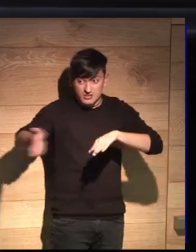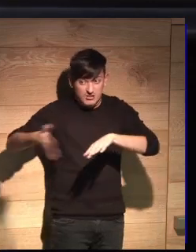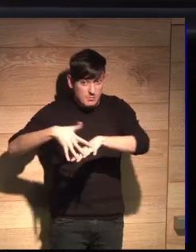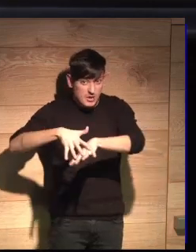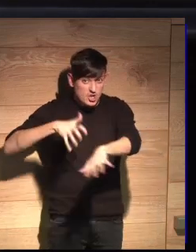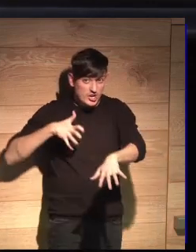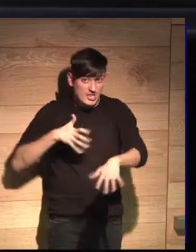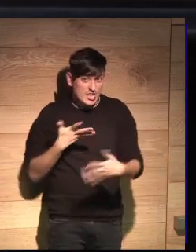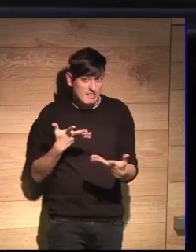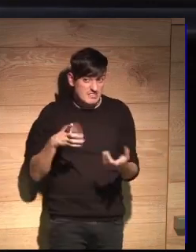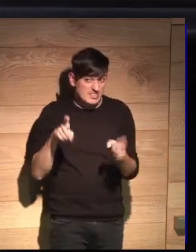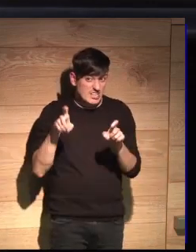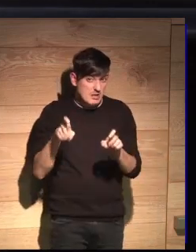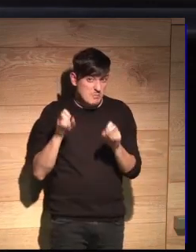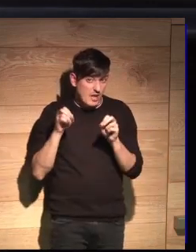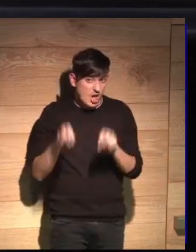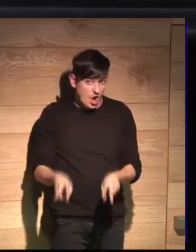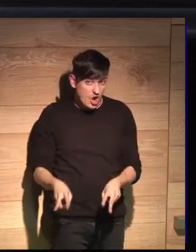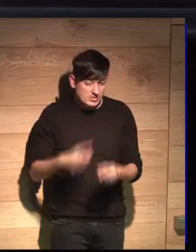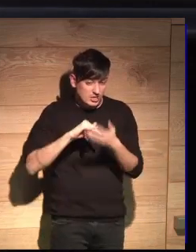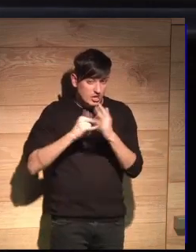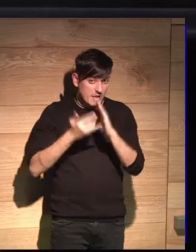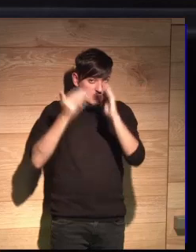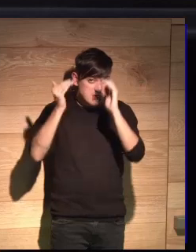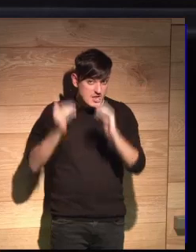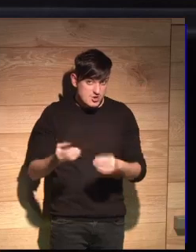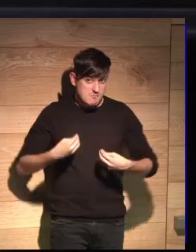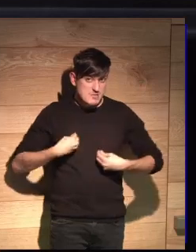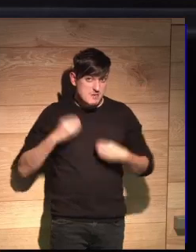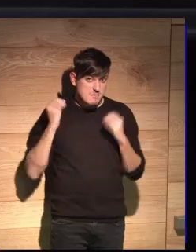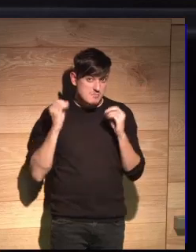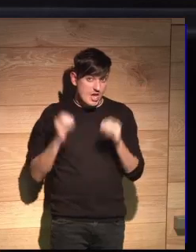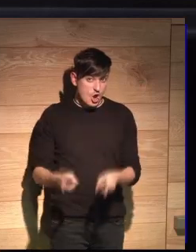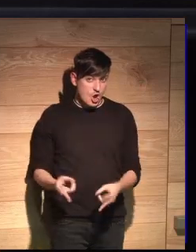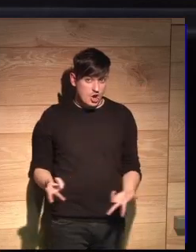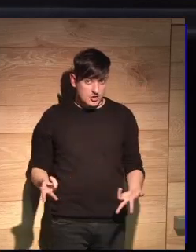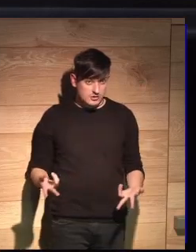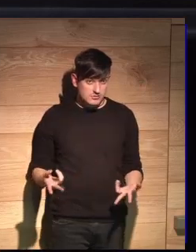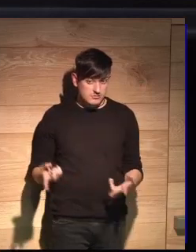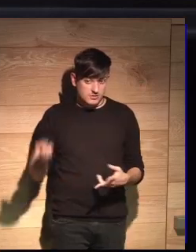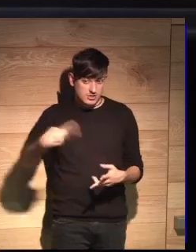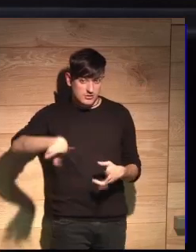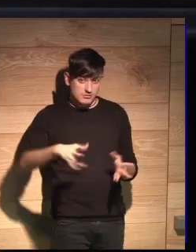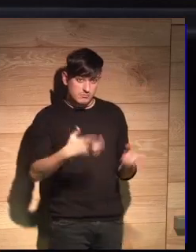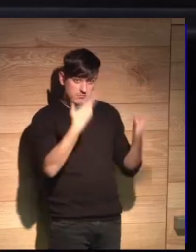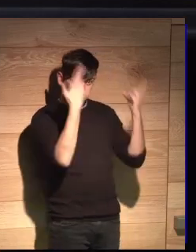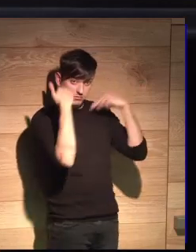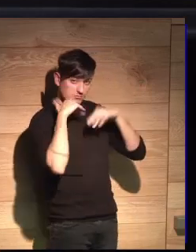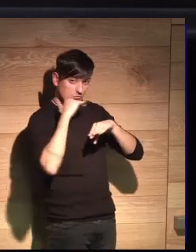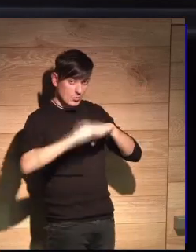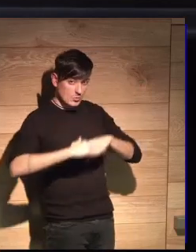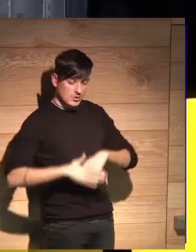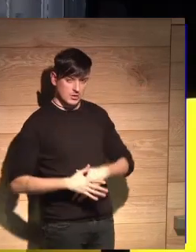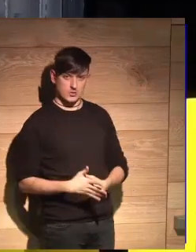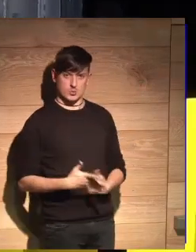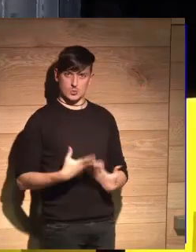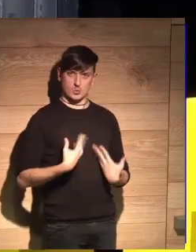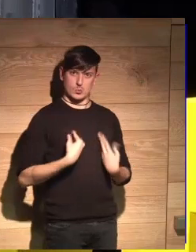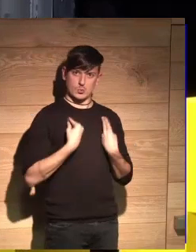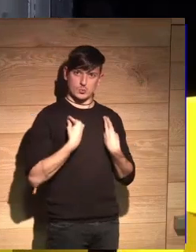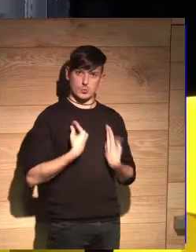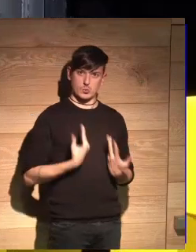else, most of us, will have worse education, less technology, will live worst, and will be the ones obeying. That would be something